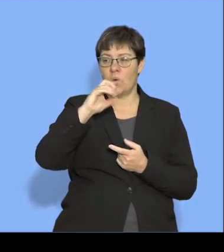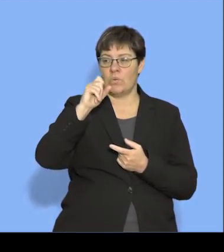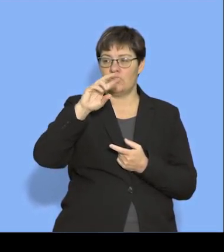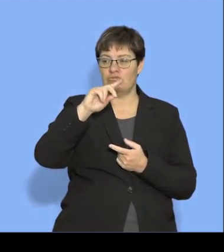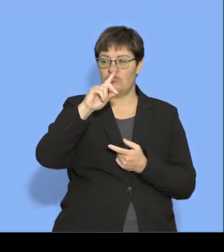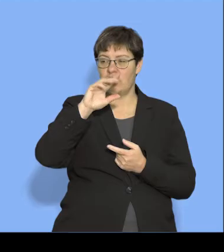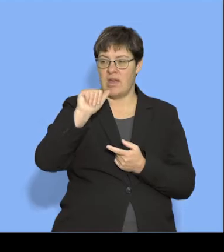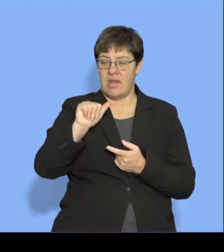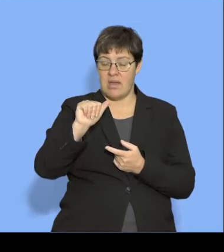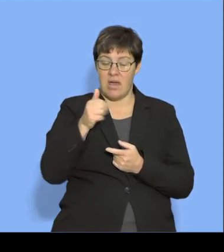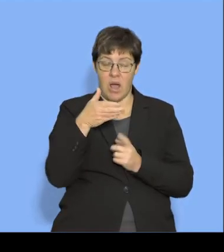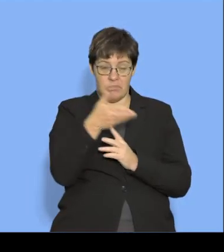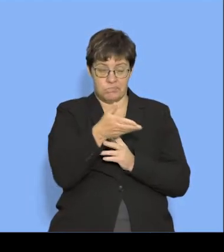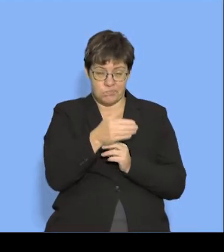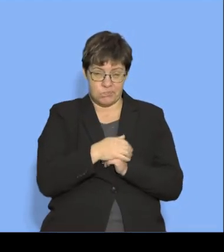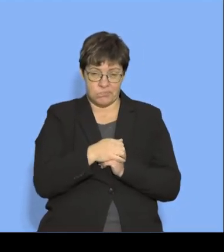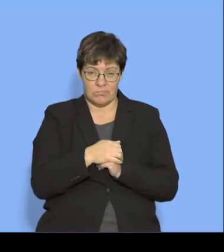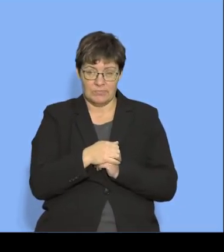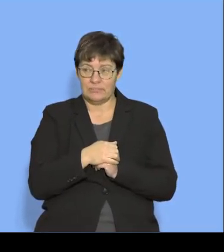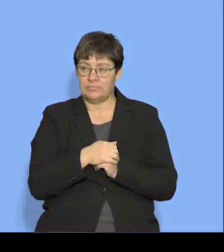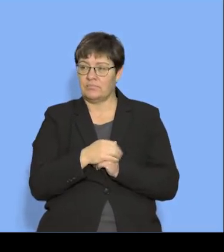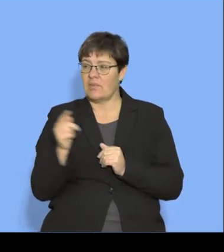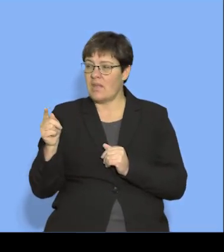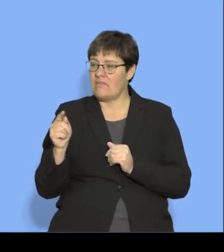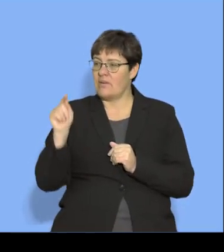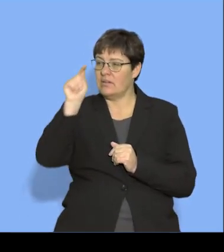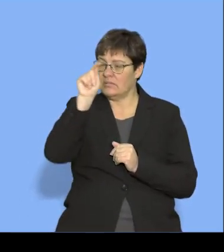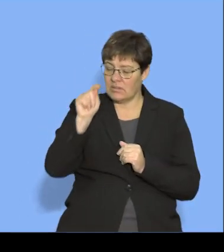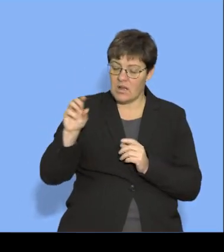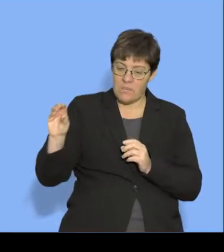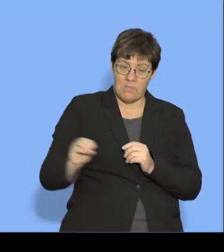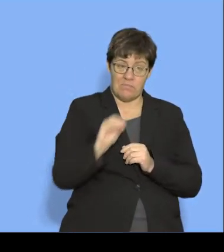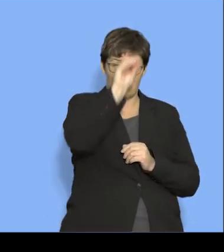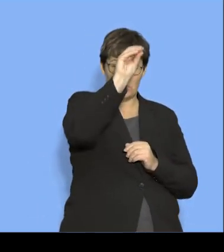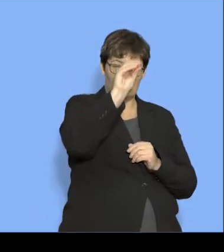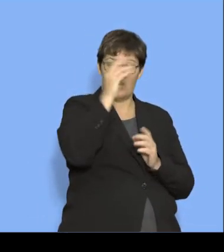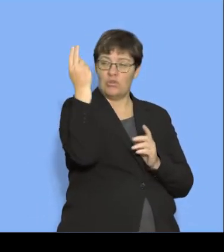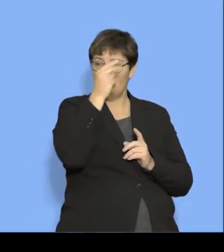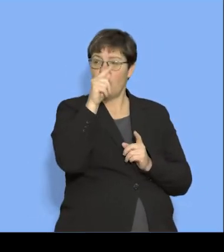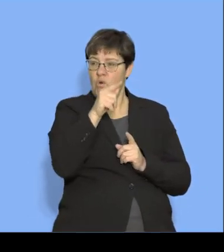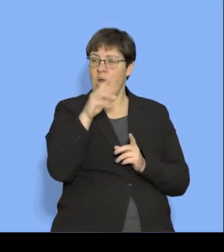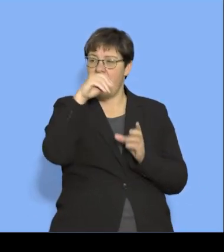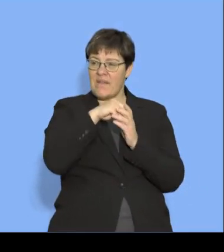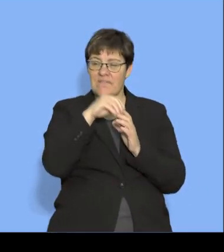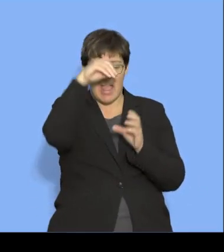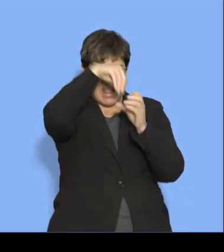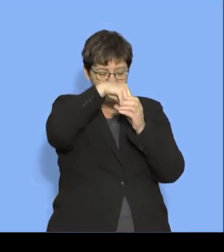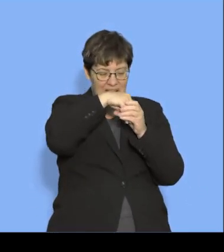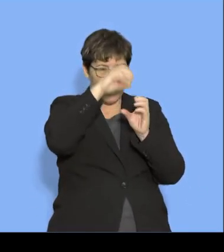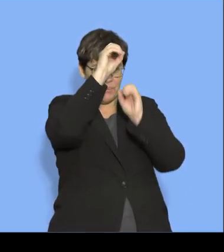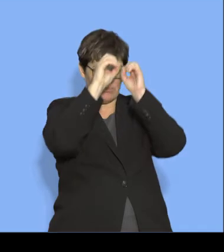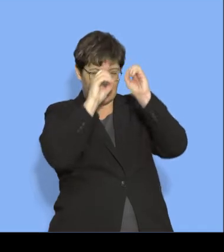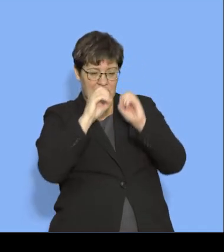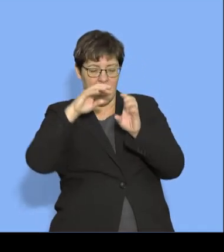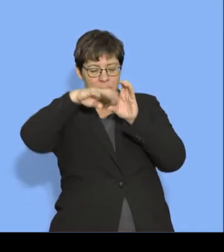So when we look at these cells, and if we were to draw one of these cuboidal epithelial cells, they contain